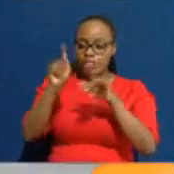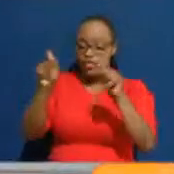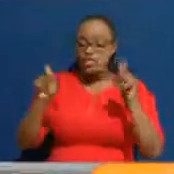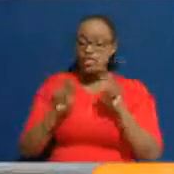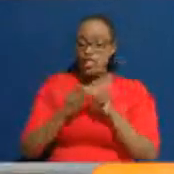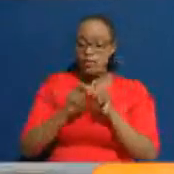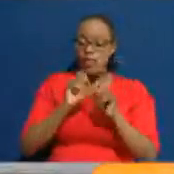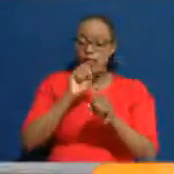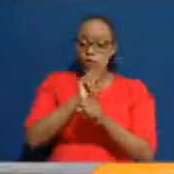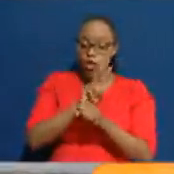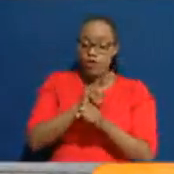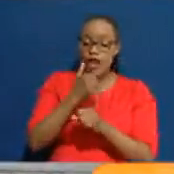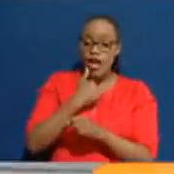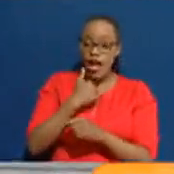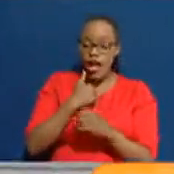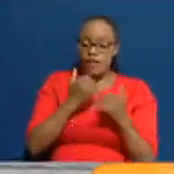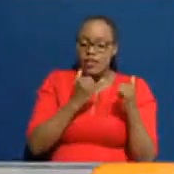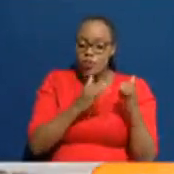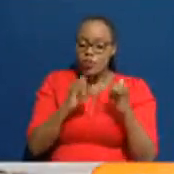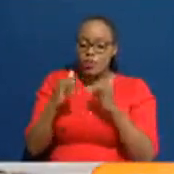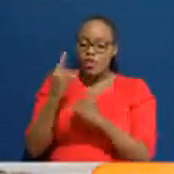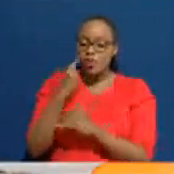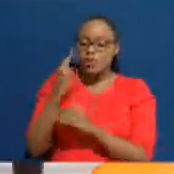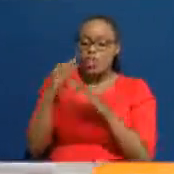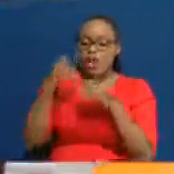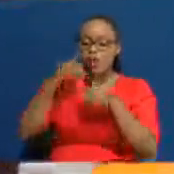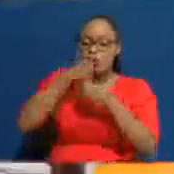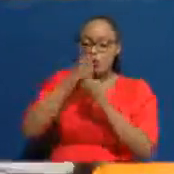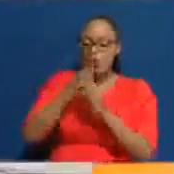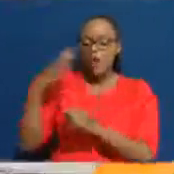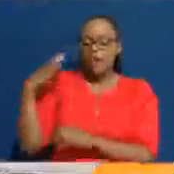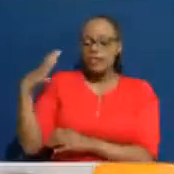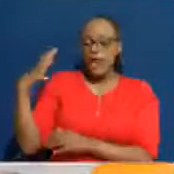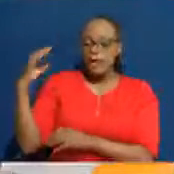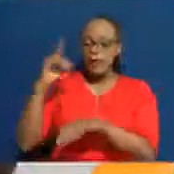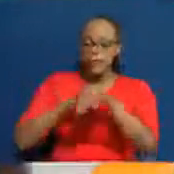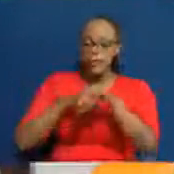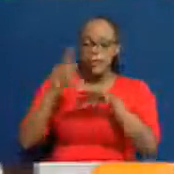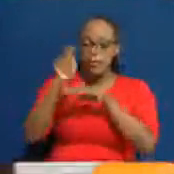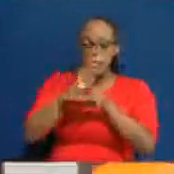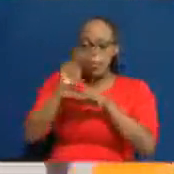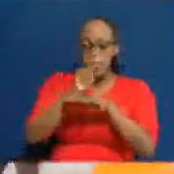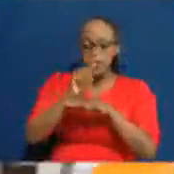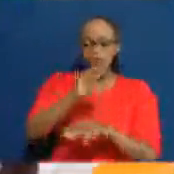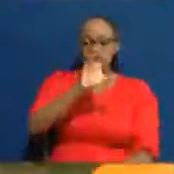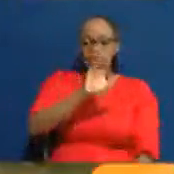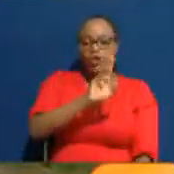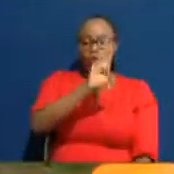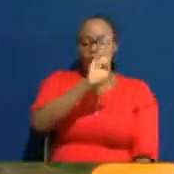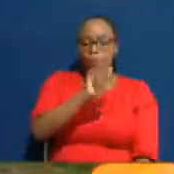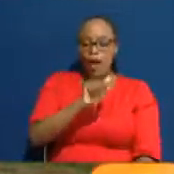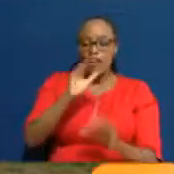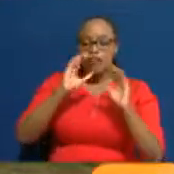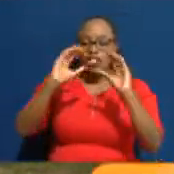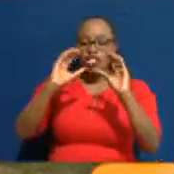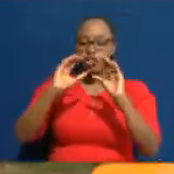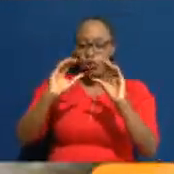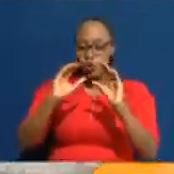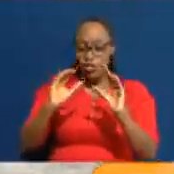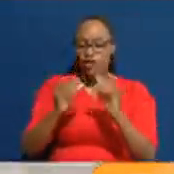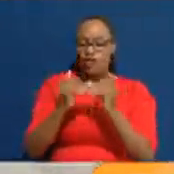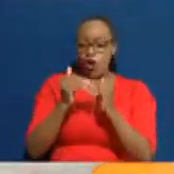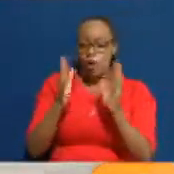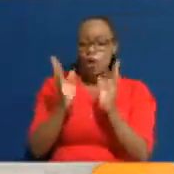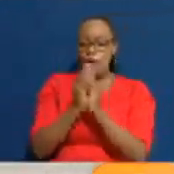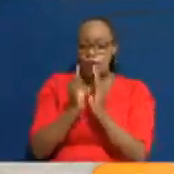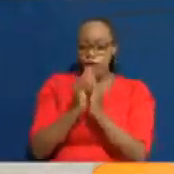Kenyan boxers are having a taste of what it takes to make a champion as they're being trained by the Cuban national team coaches. The opening sessions